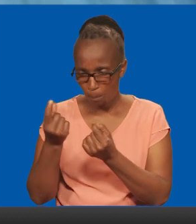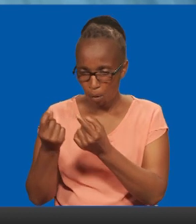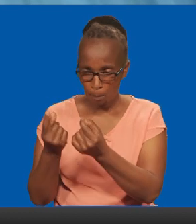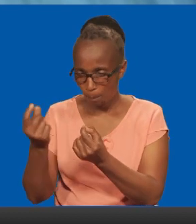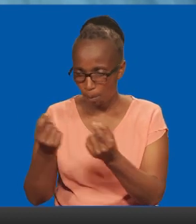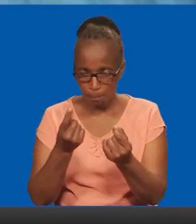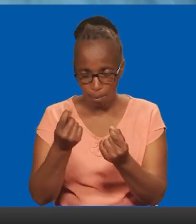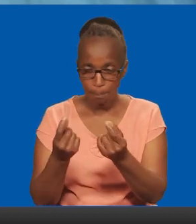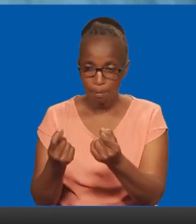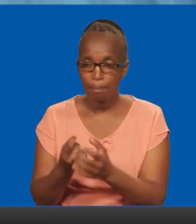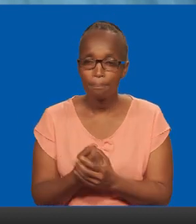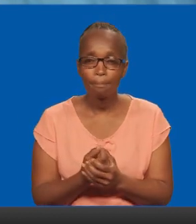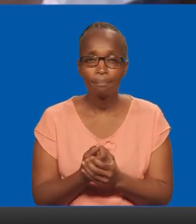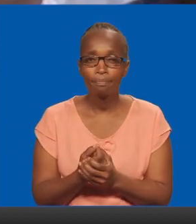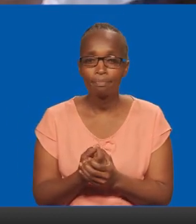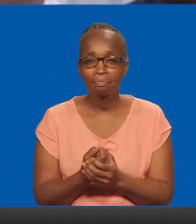kidogo tu.